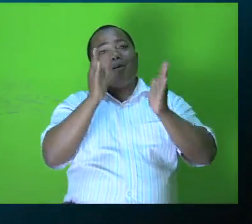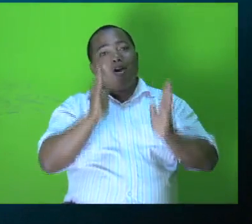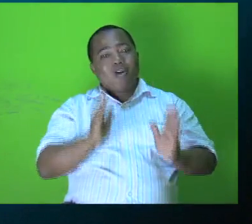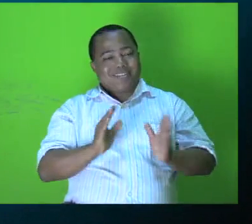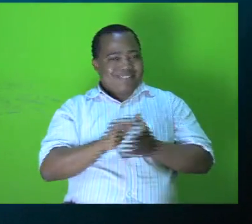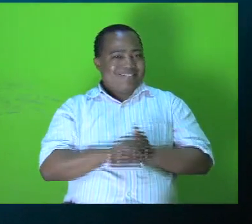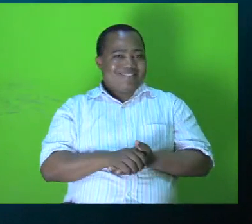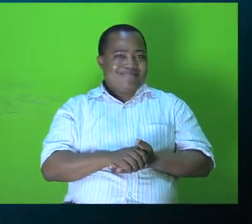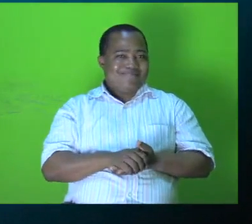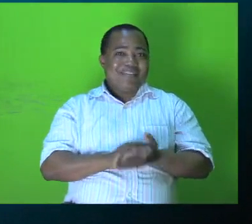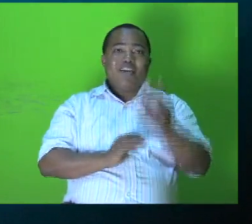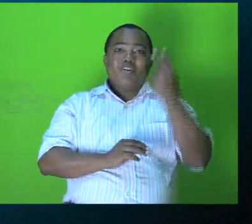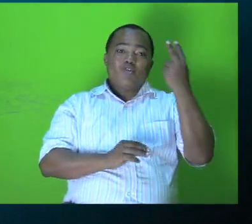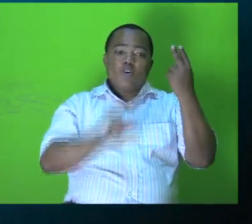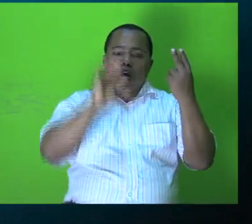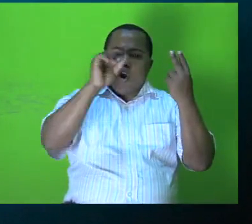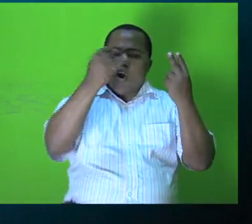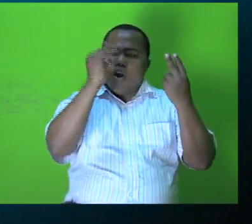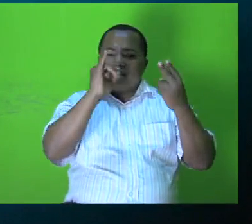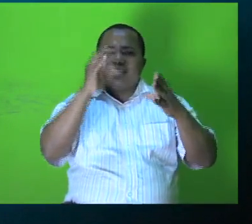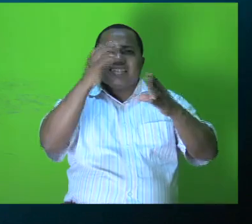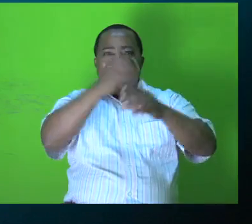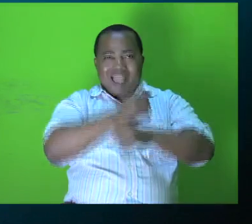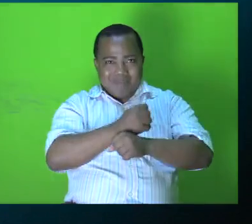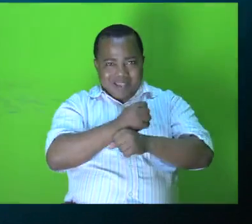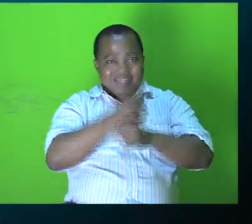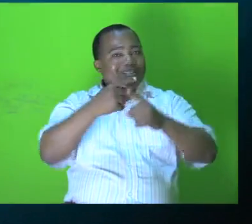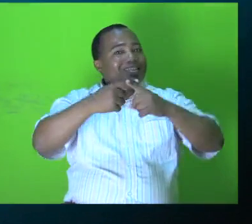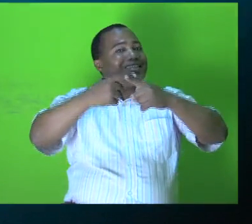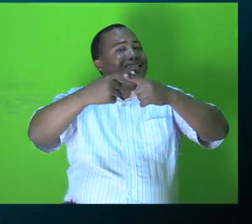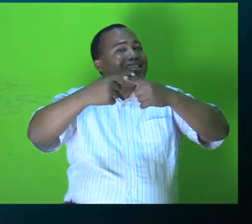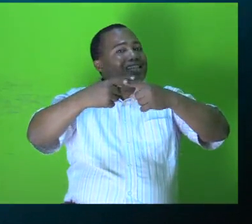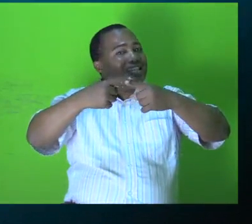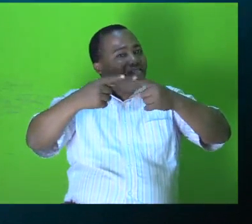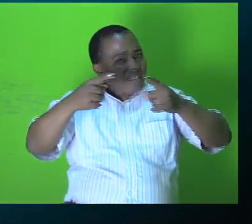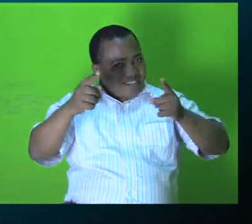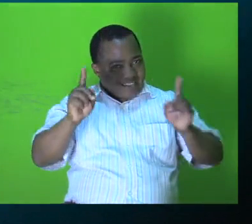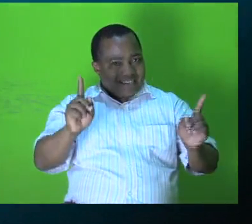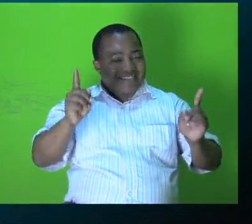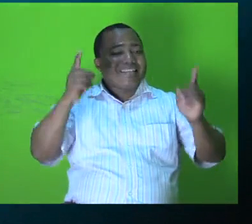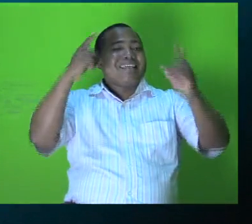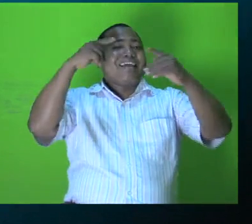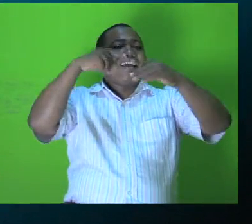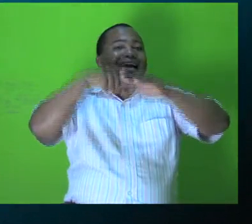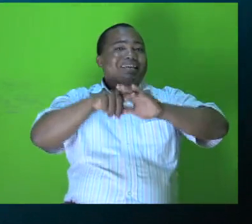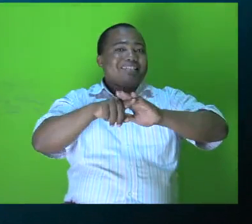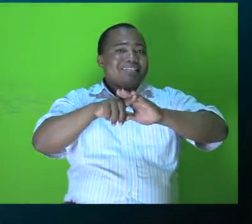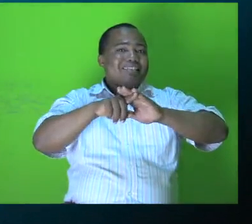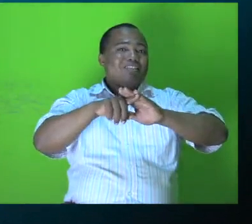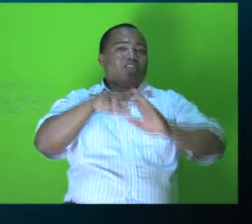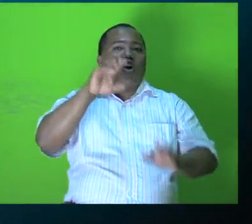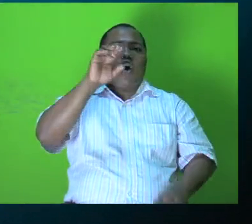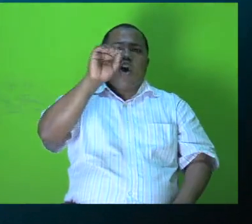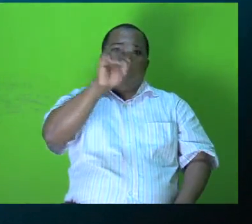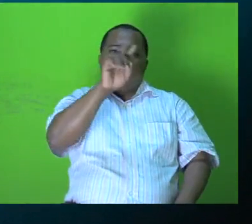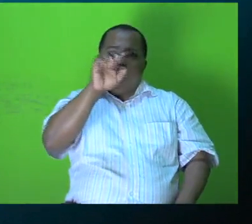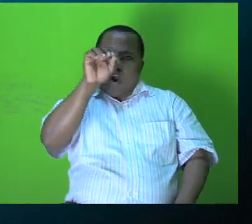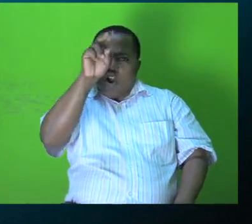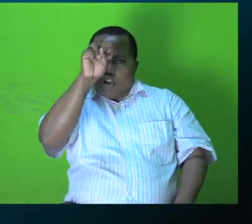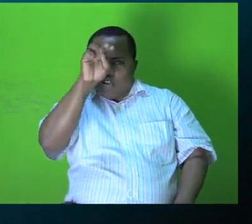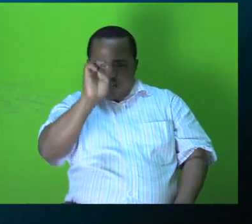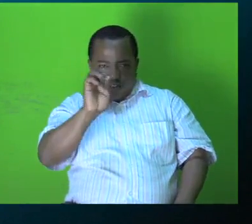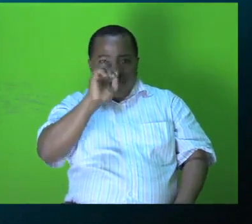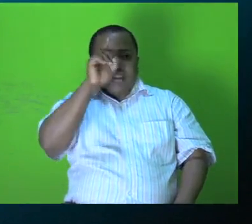The 2 ootids formed will differentiate into ovum with